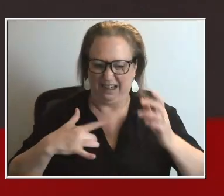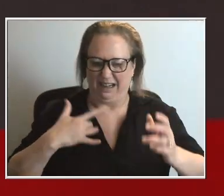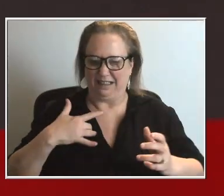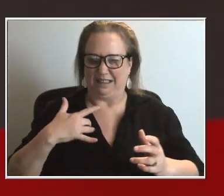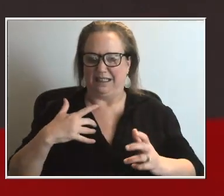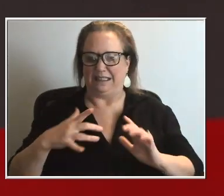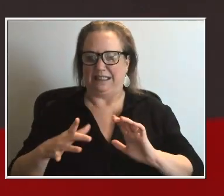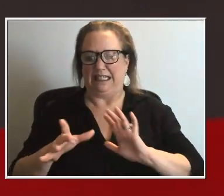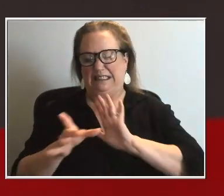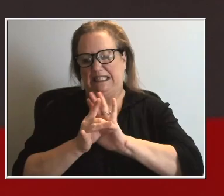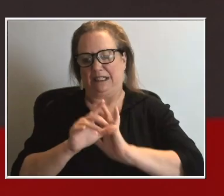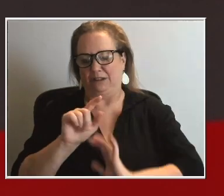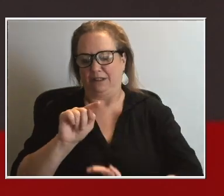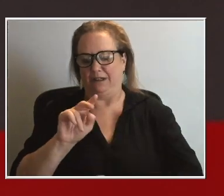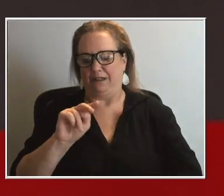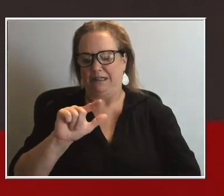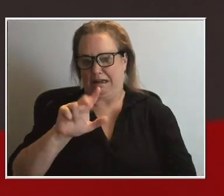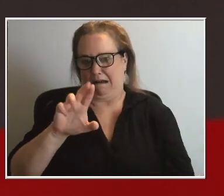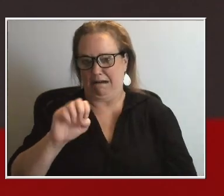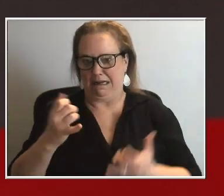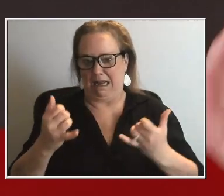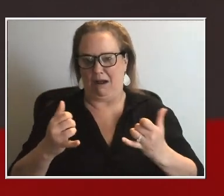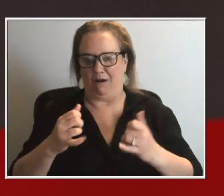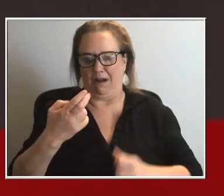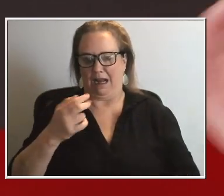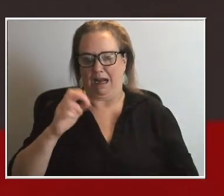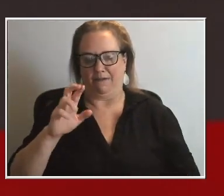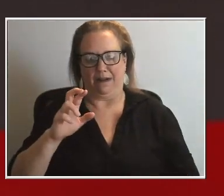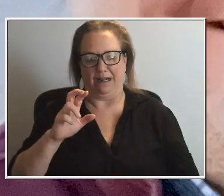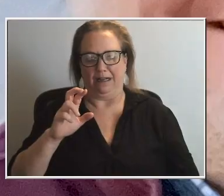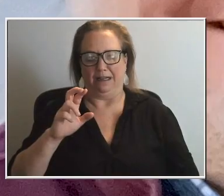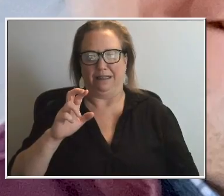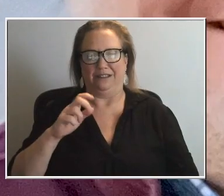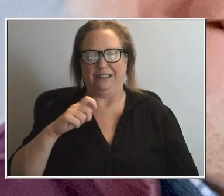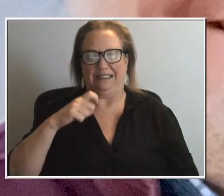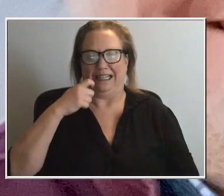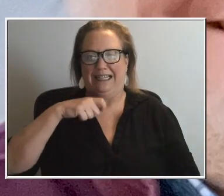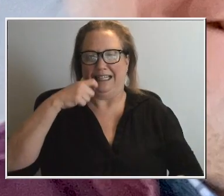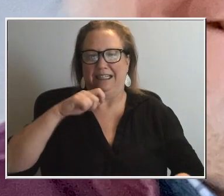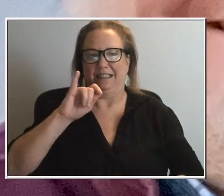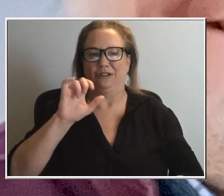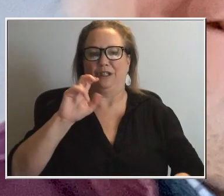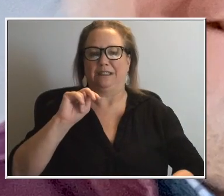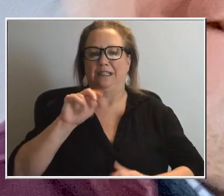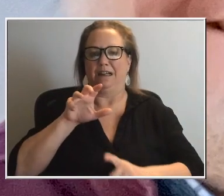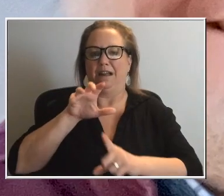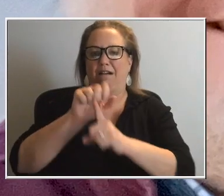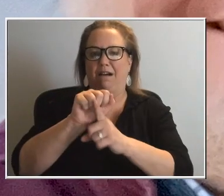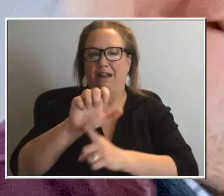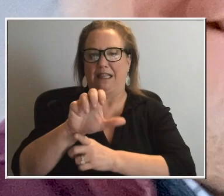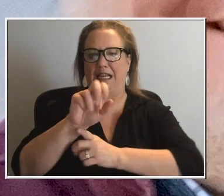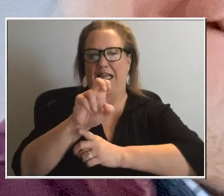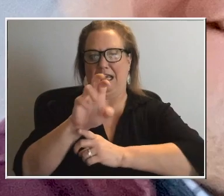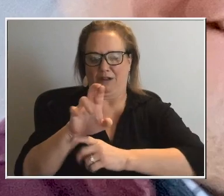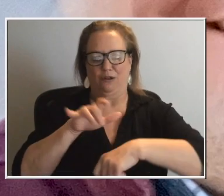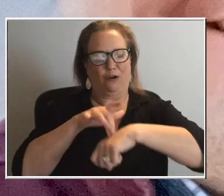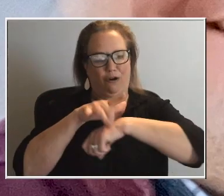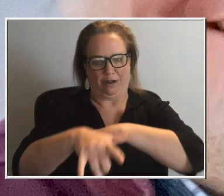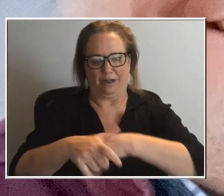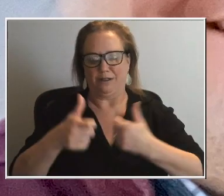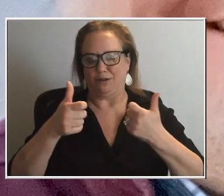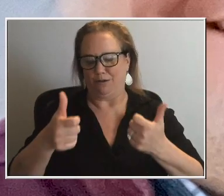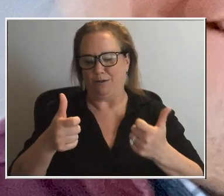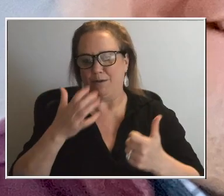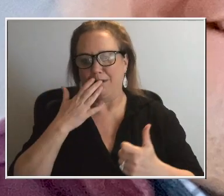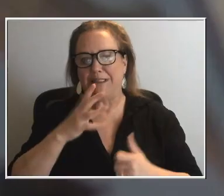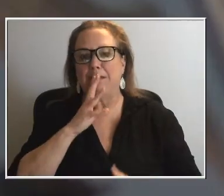tongue. So simple, just tweeze it out. Jason caught the cancer early and is doing well and speaking well.